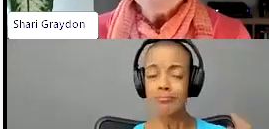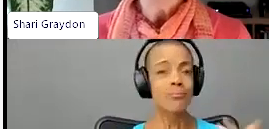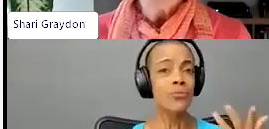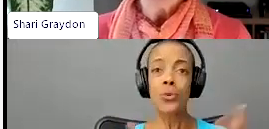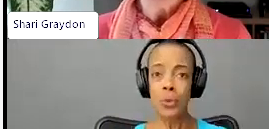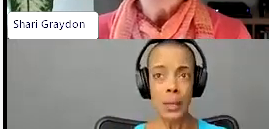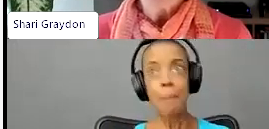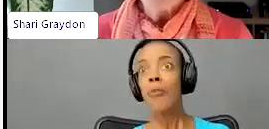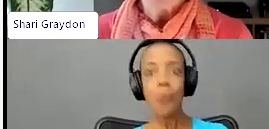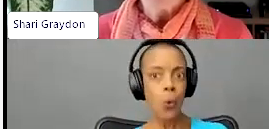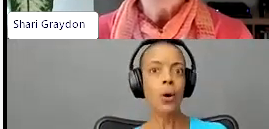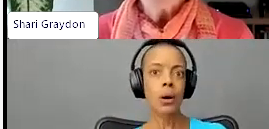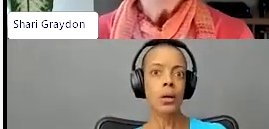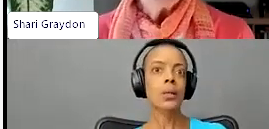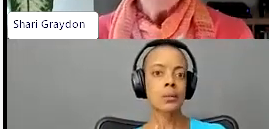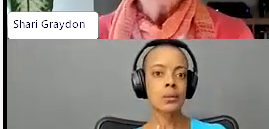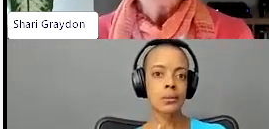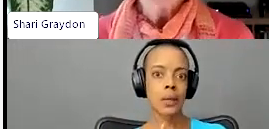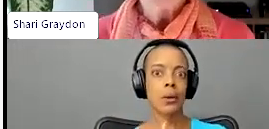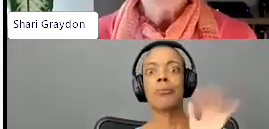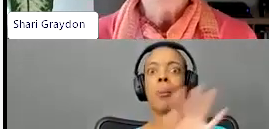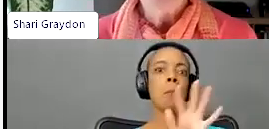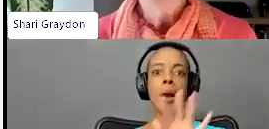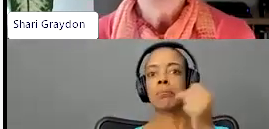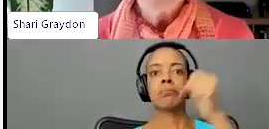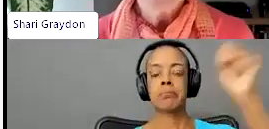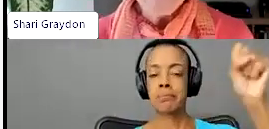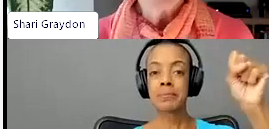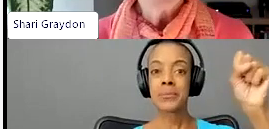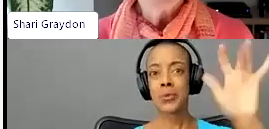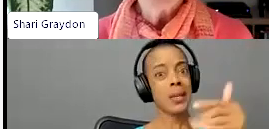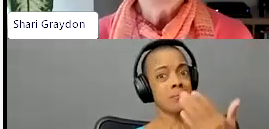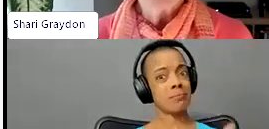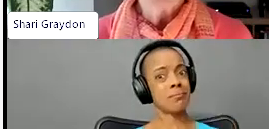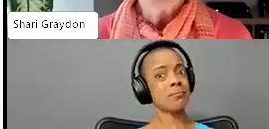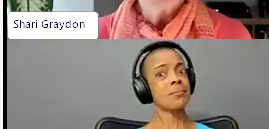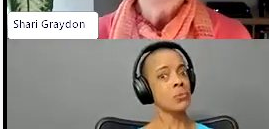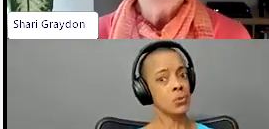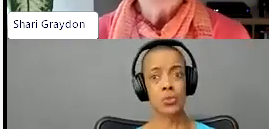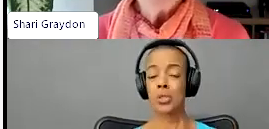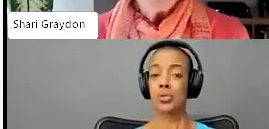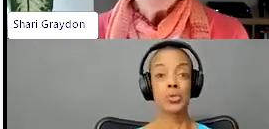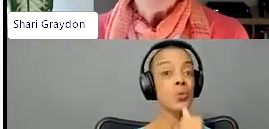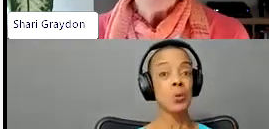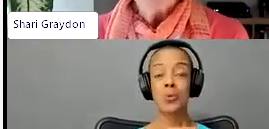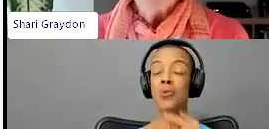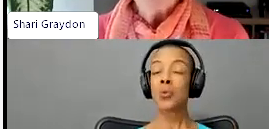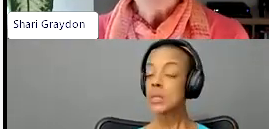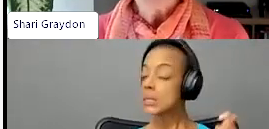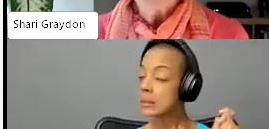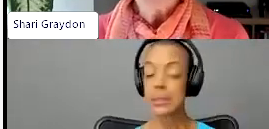an indicator of the challenges that we face, the necessity of women's voices being present.